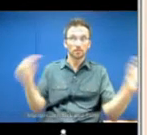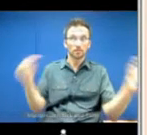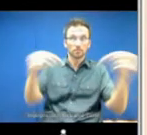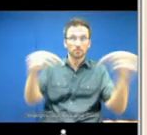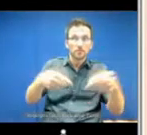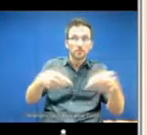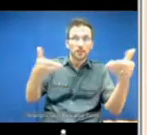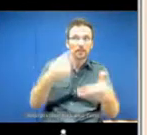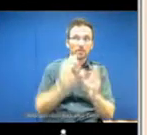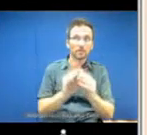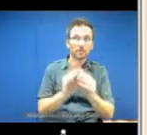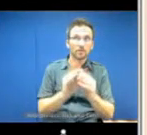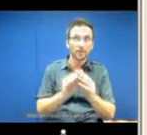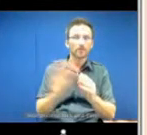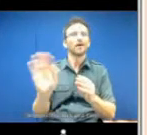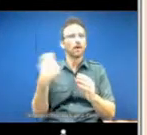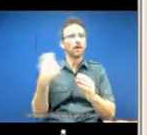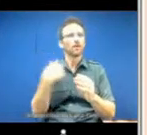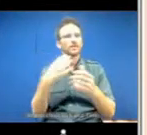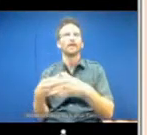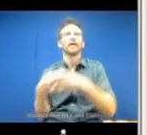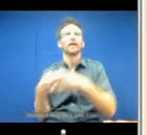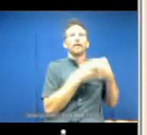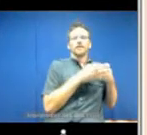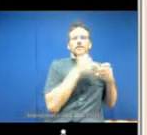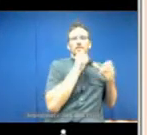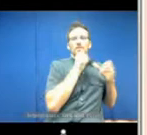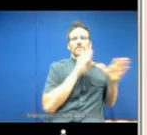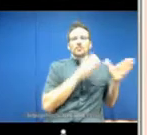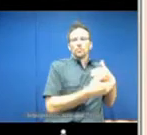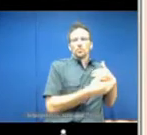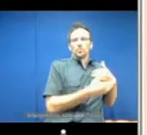weren't standing in front of a deaf person having a conversation.